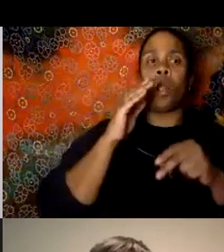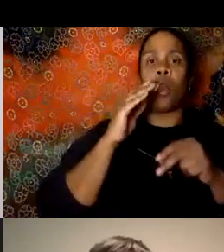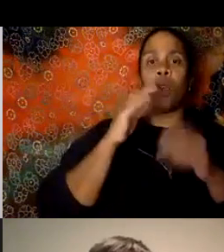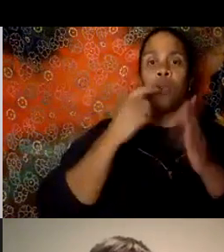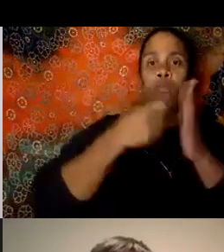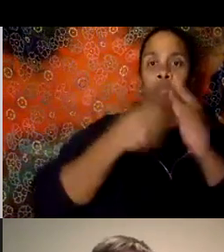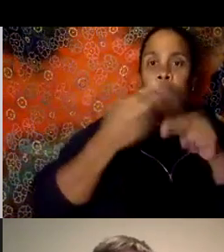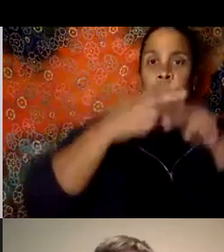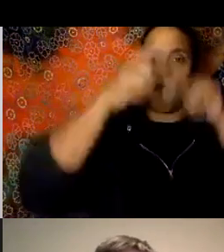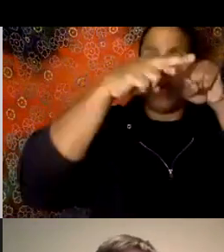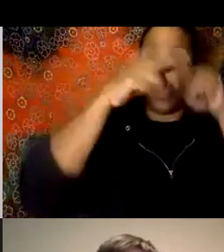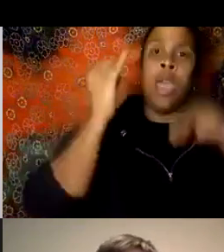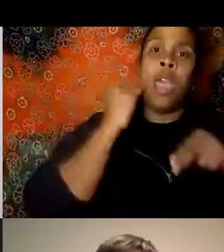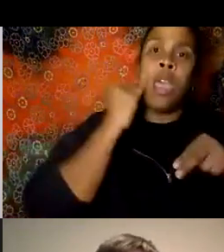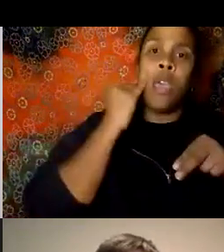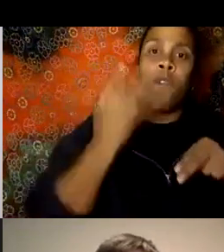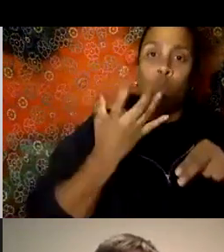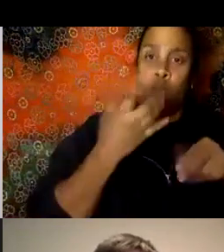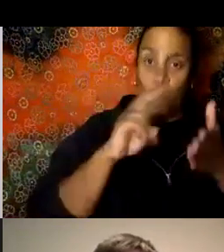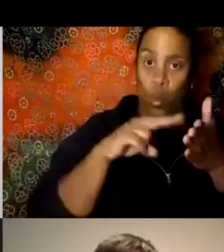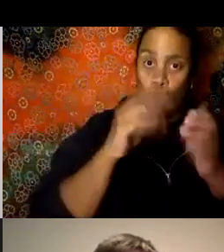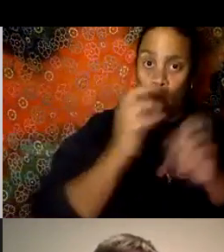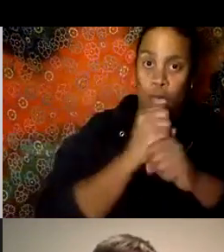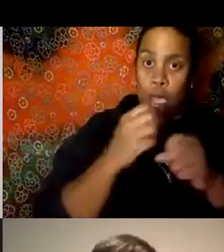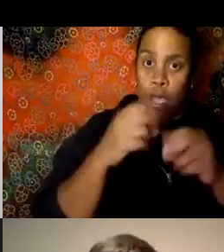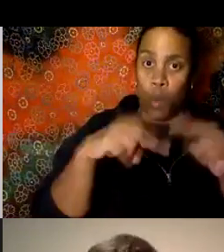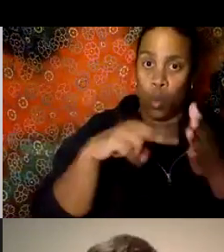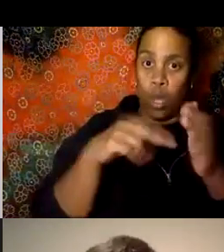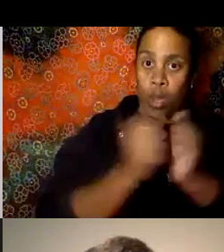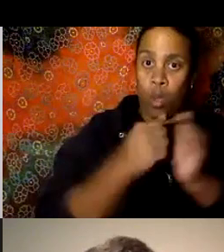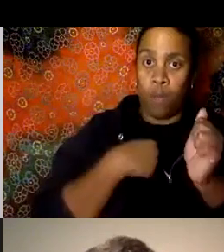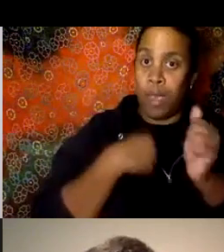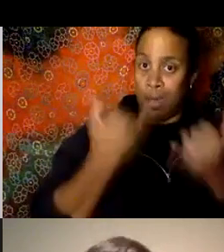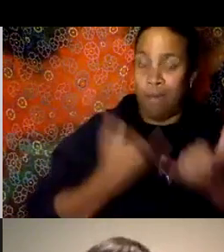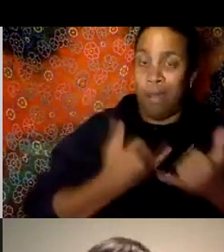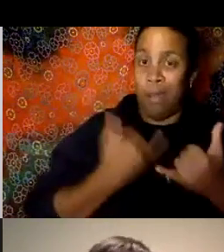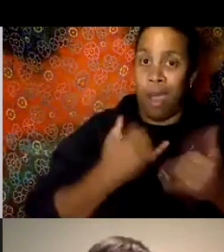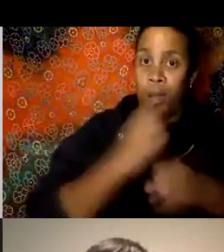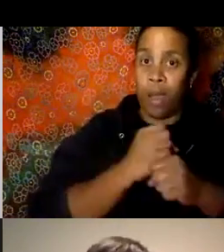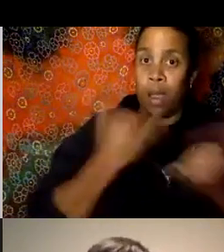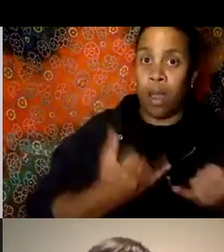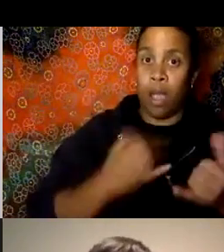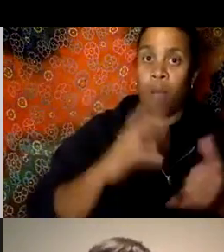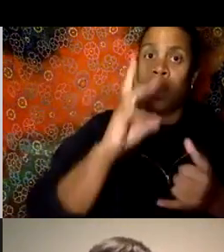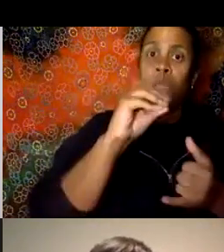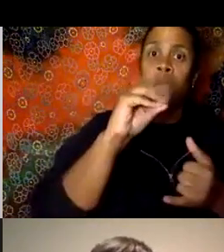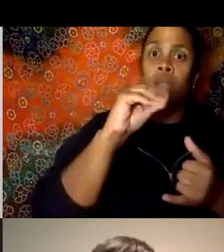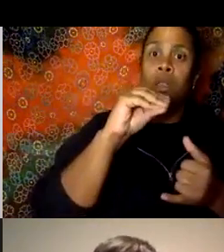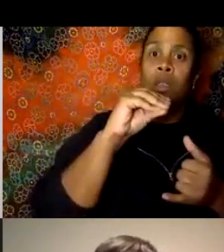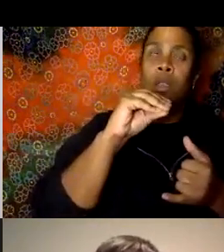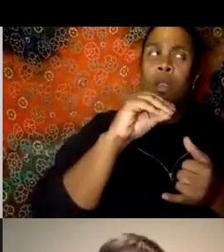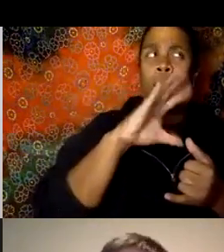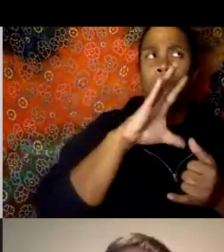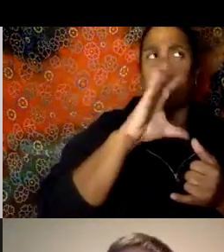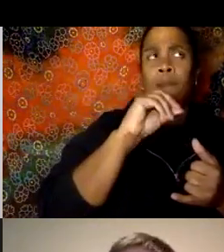So if you'd like to do an eye reading with me, now is the time. It is $60 an hour, yes, or 50% off if you